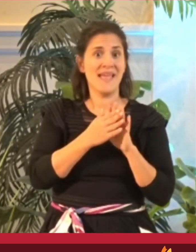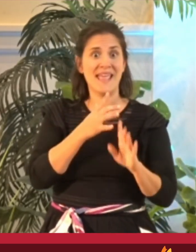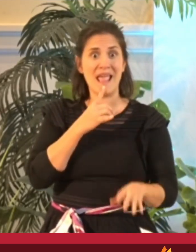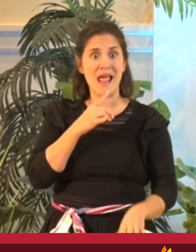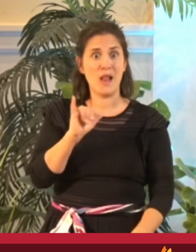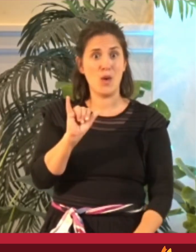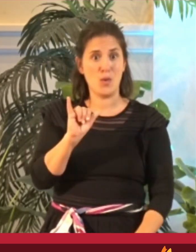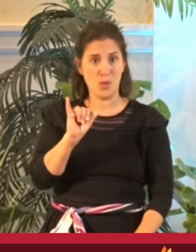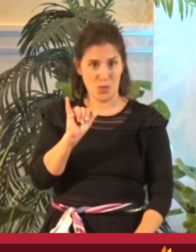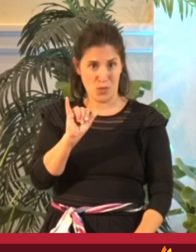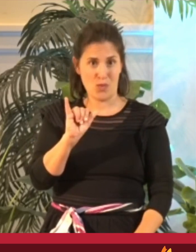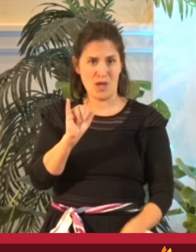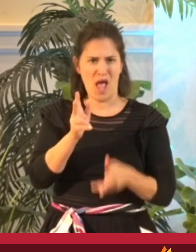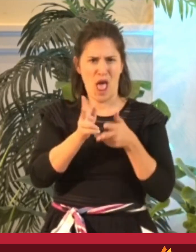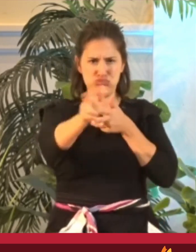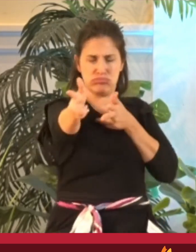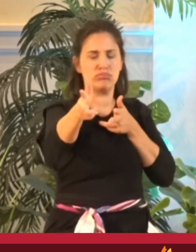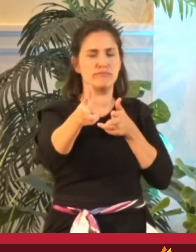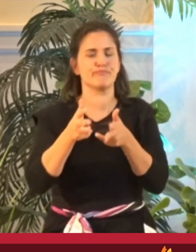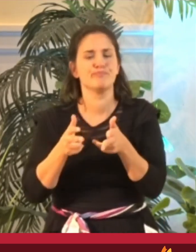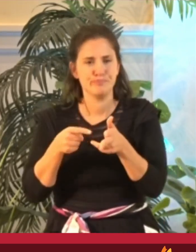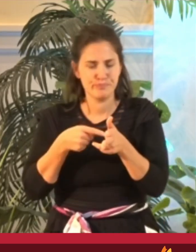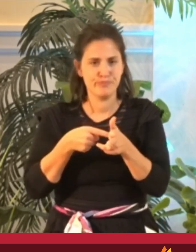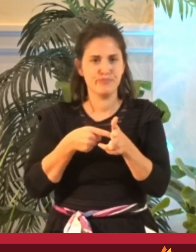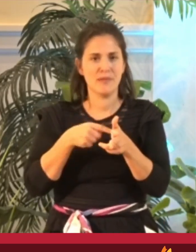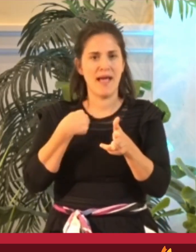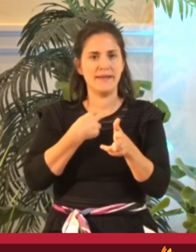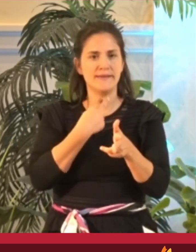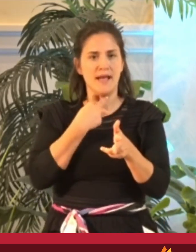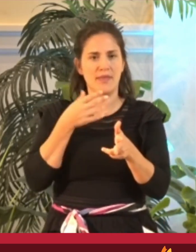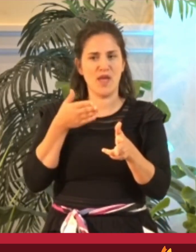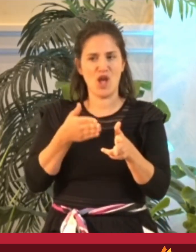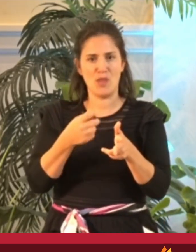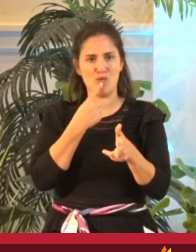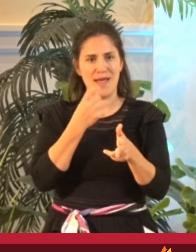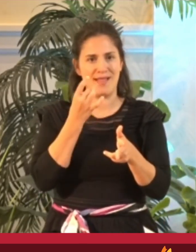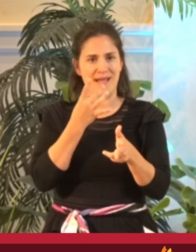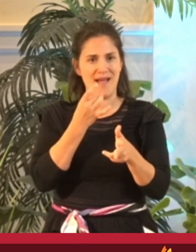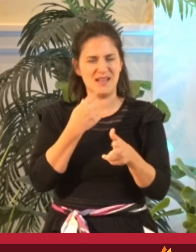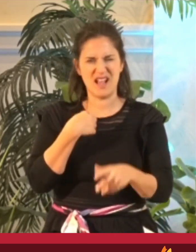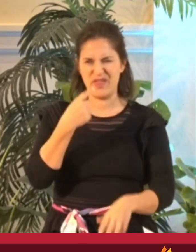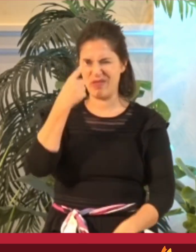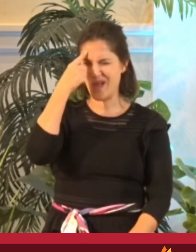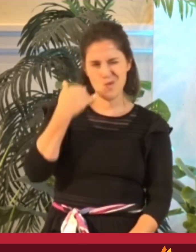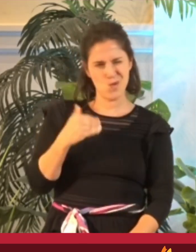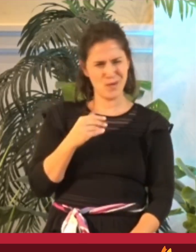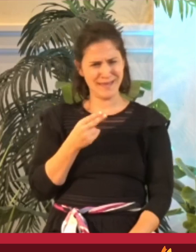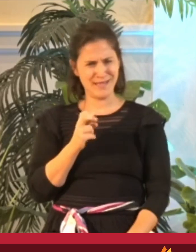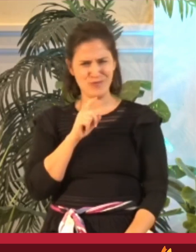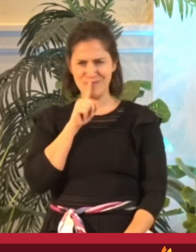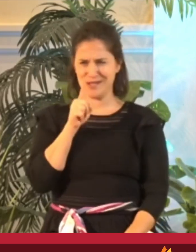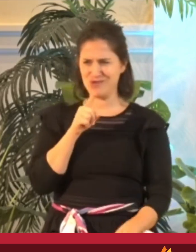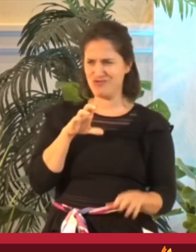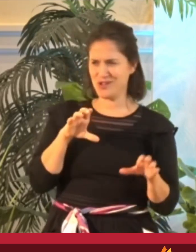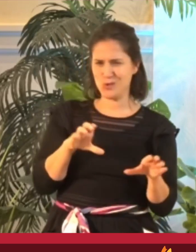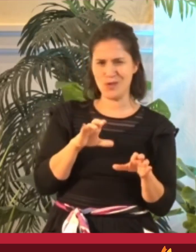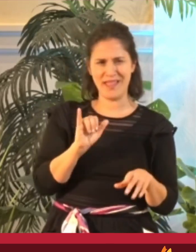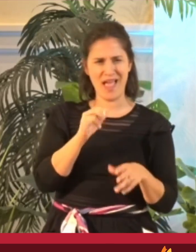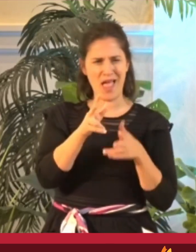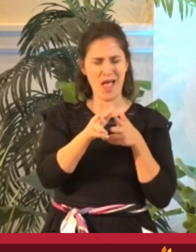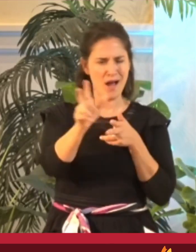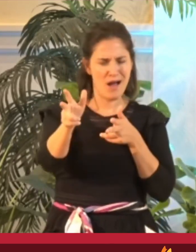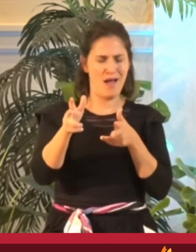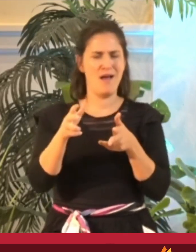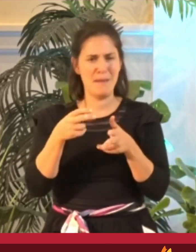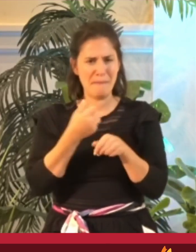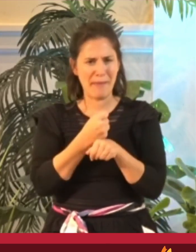to turn red, he drove off. And then I was stuck there at the red light. I was like, did he just do what I think he did? Yeah. So